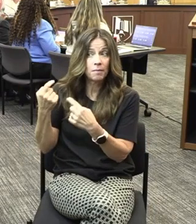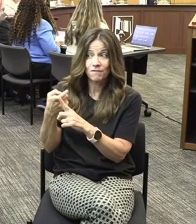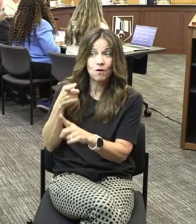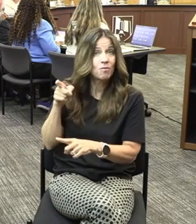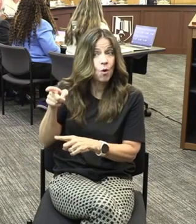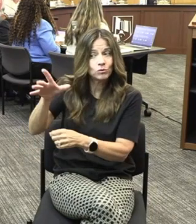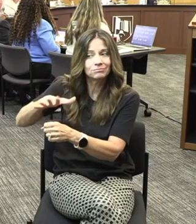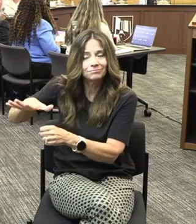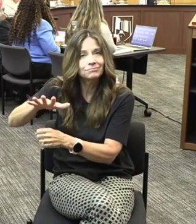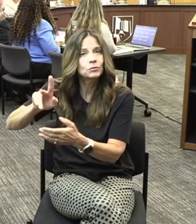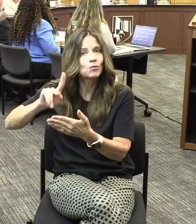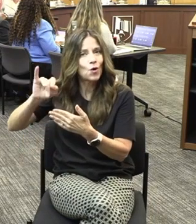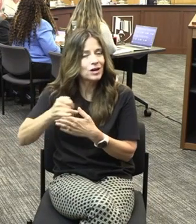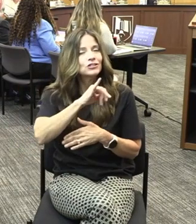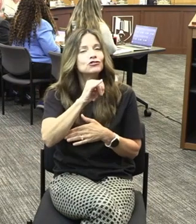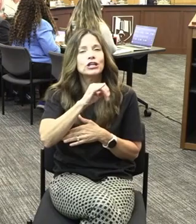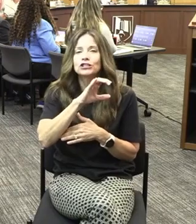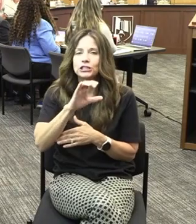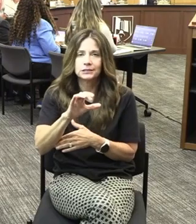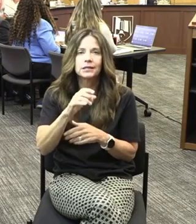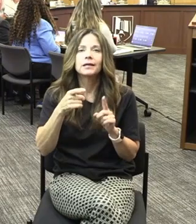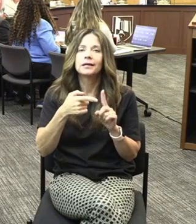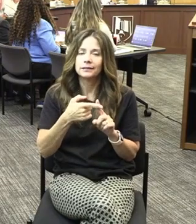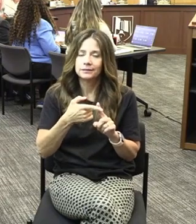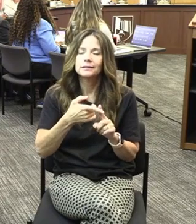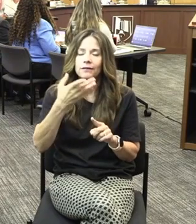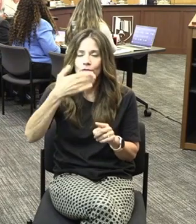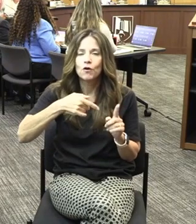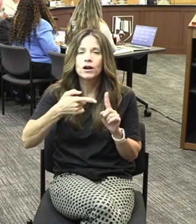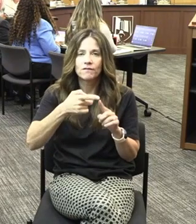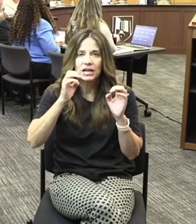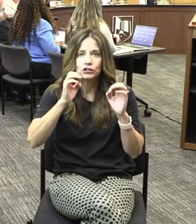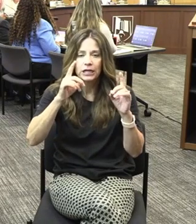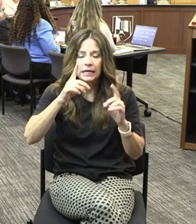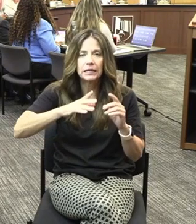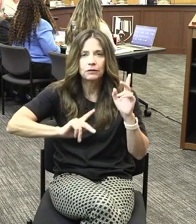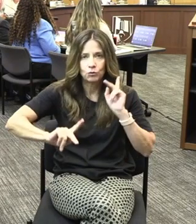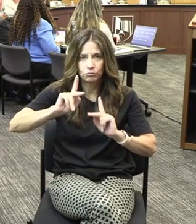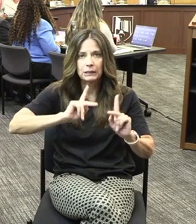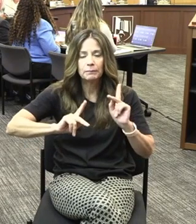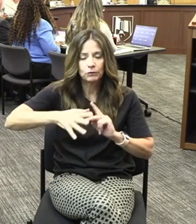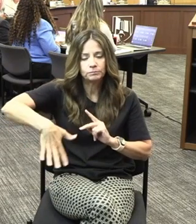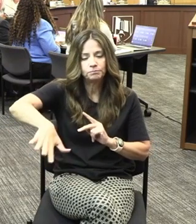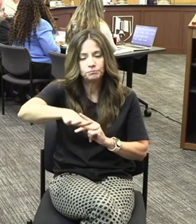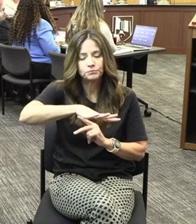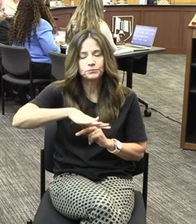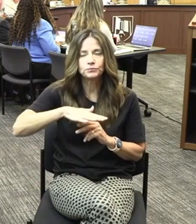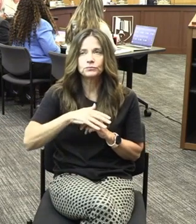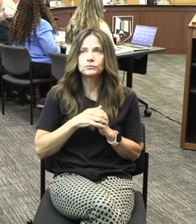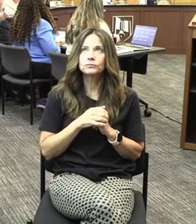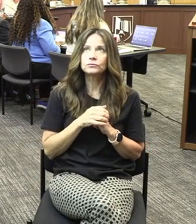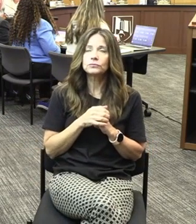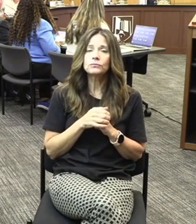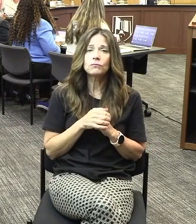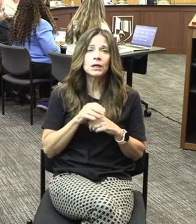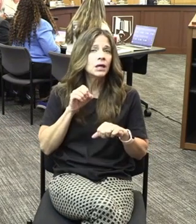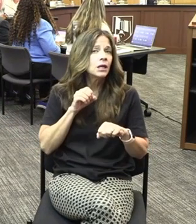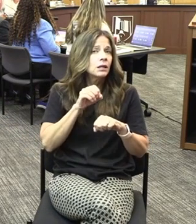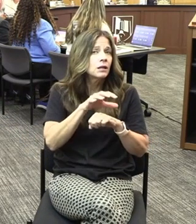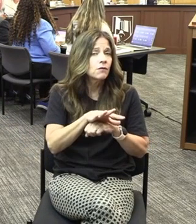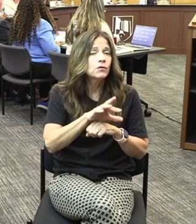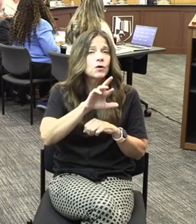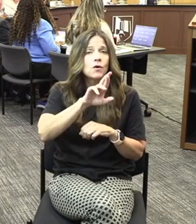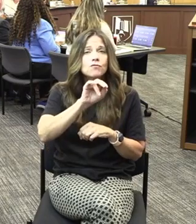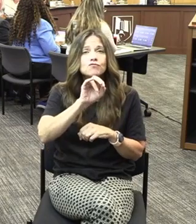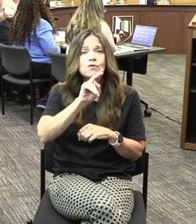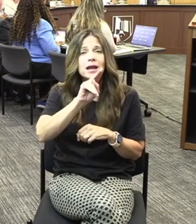and JJC is at the front of educating those people. Going on, the influence of Dr. Rainey